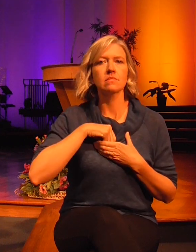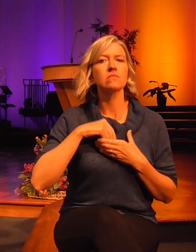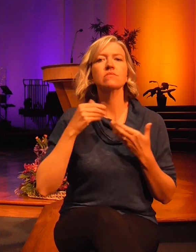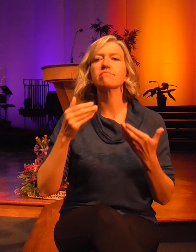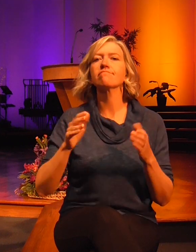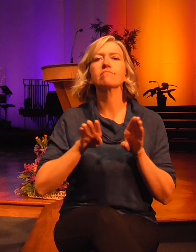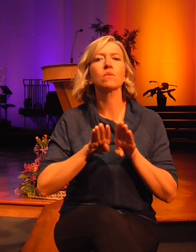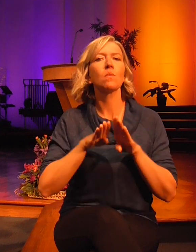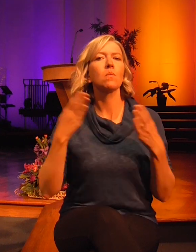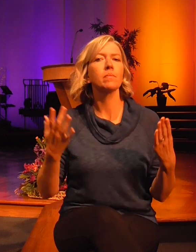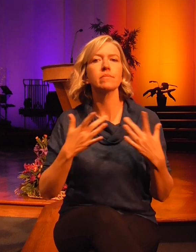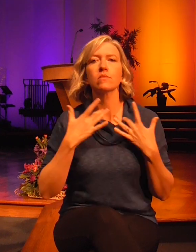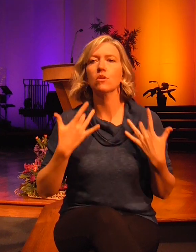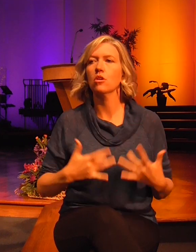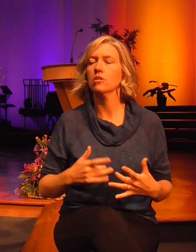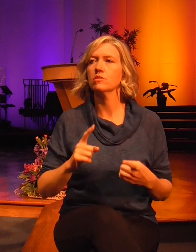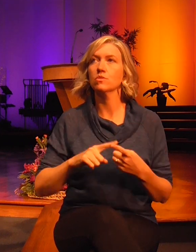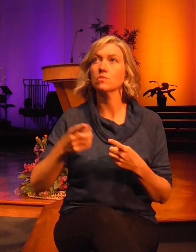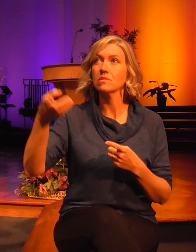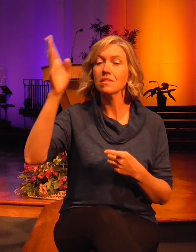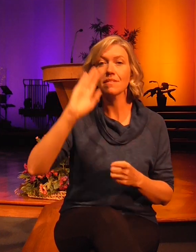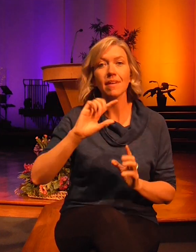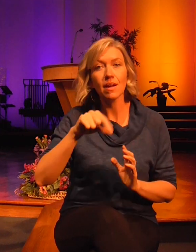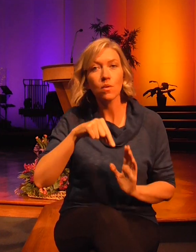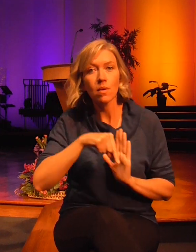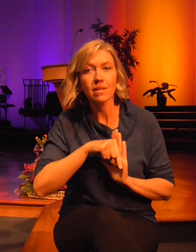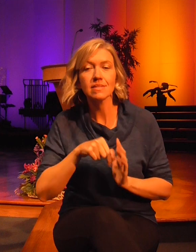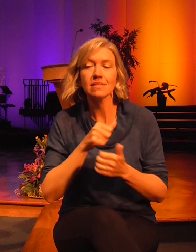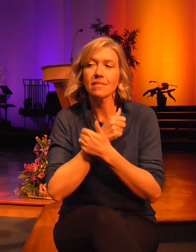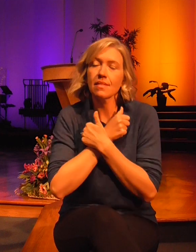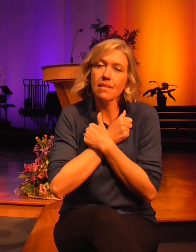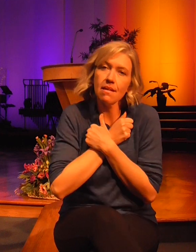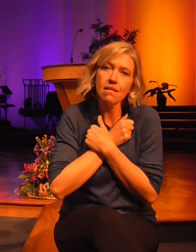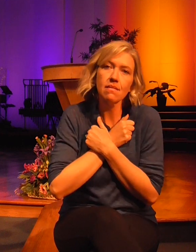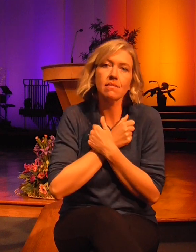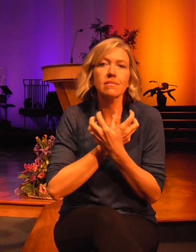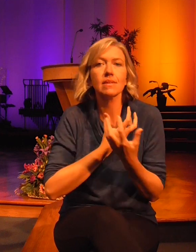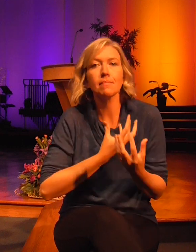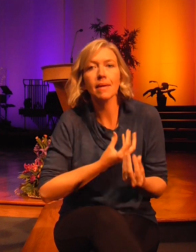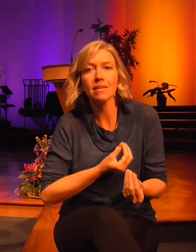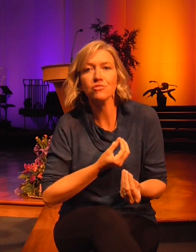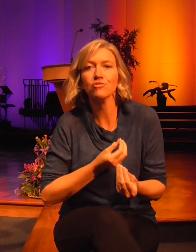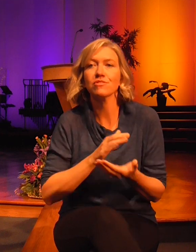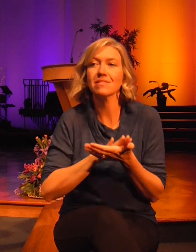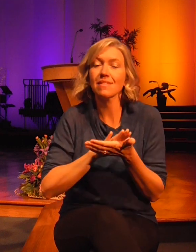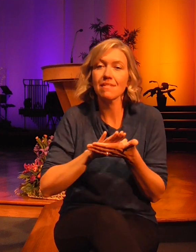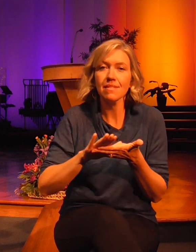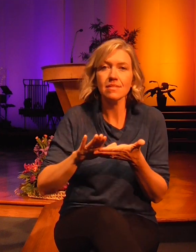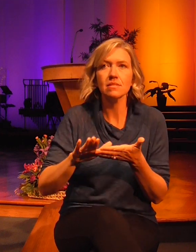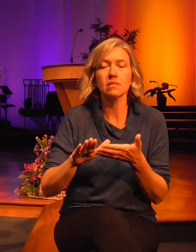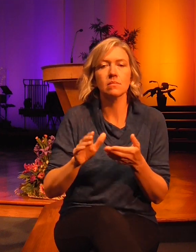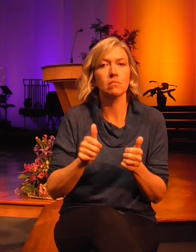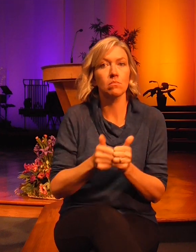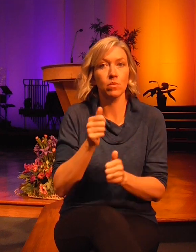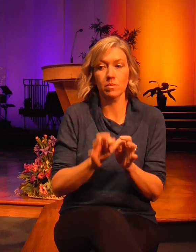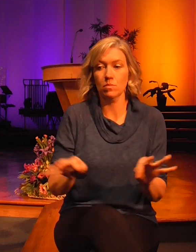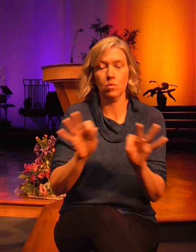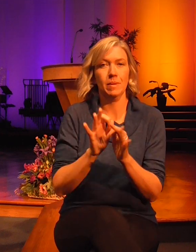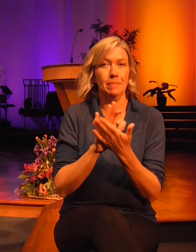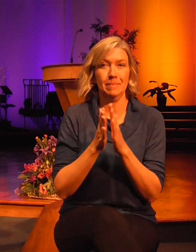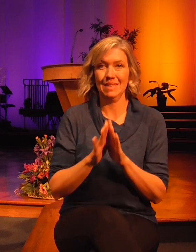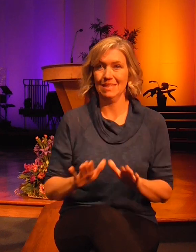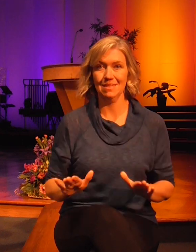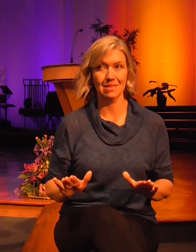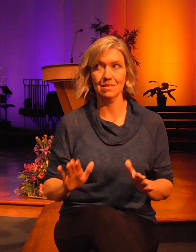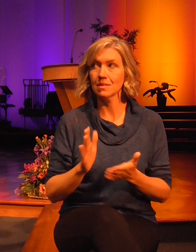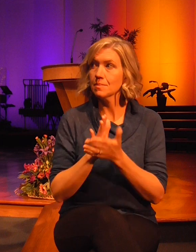hearts to all those divine qualities of love and compassion and kindness, and most of all, peace.